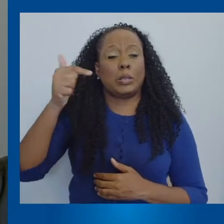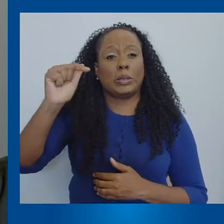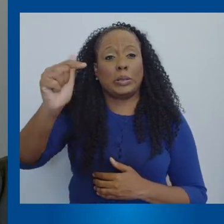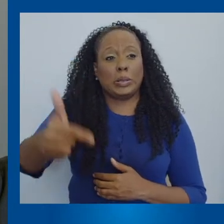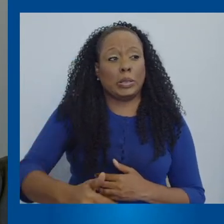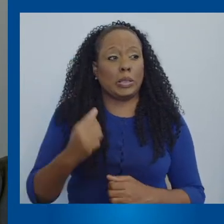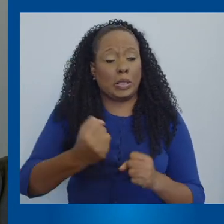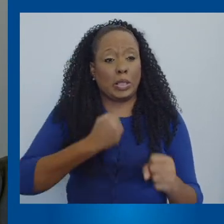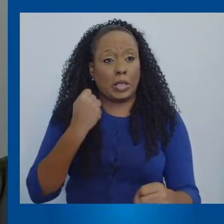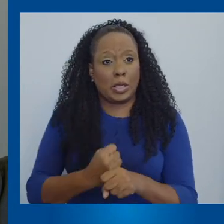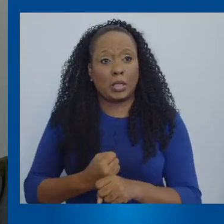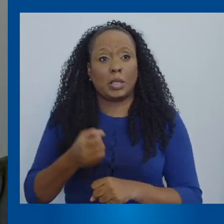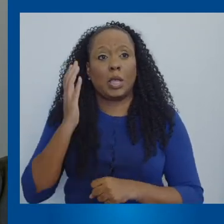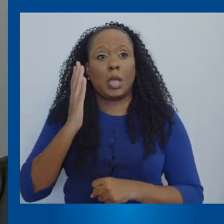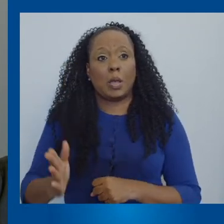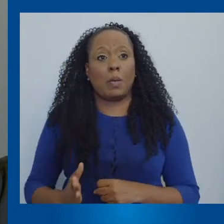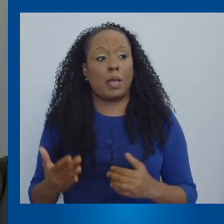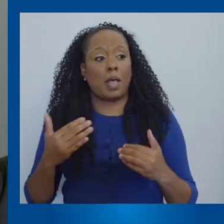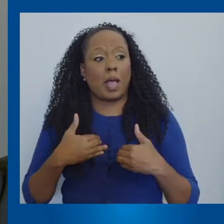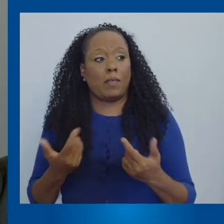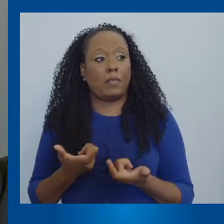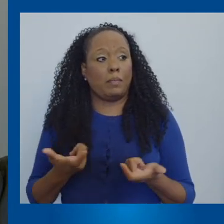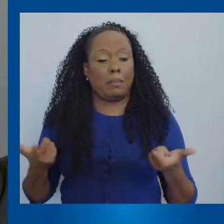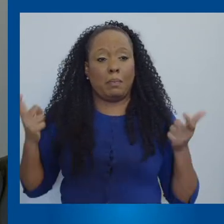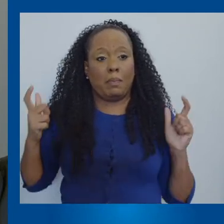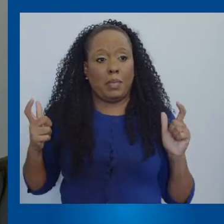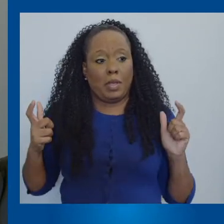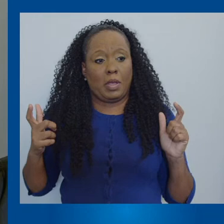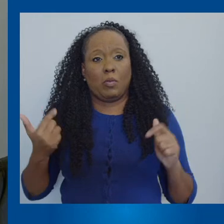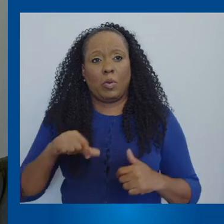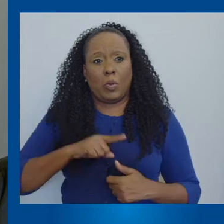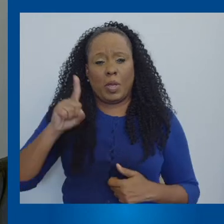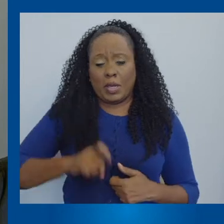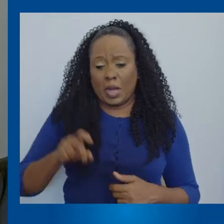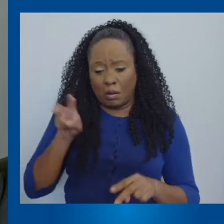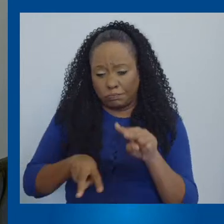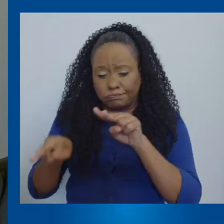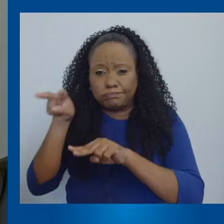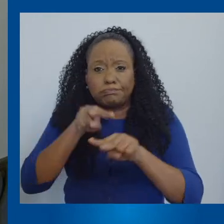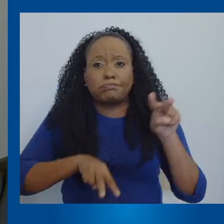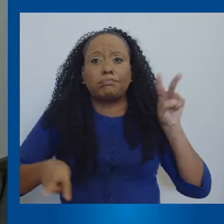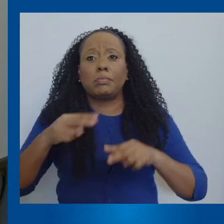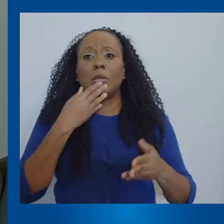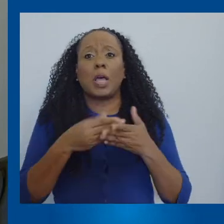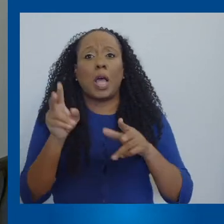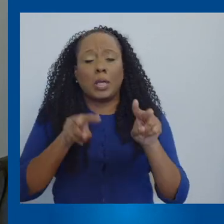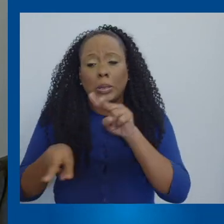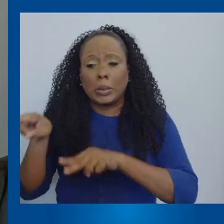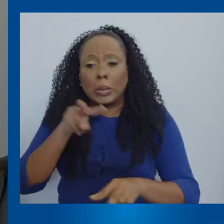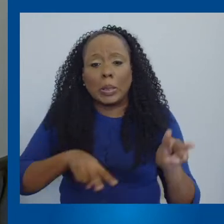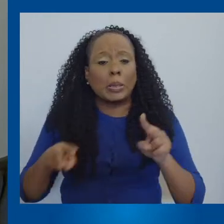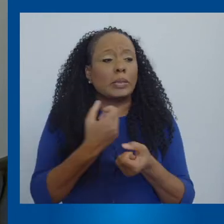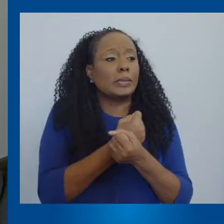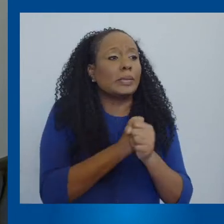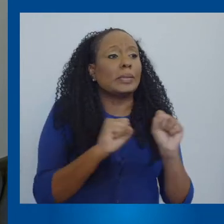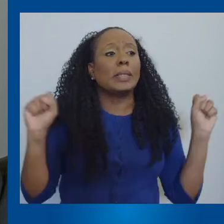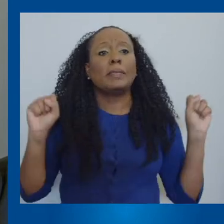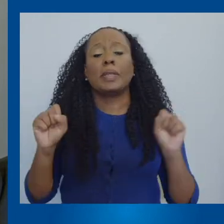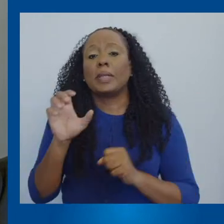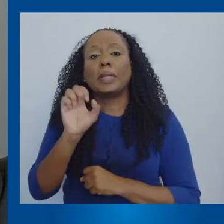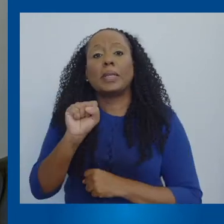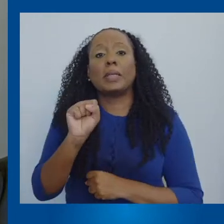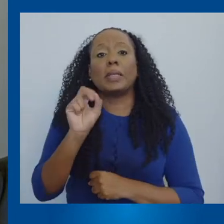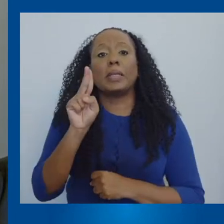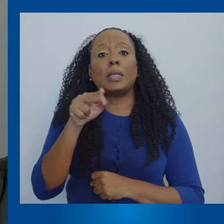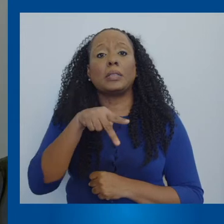extent, we need to have tight standards, sound monitoring and surveillance, safe supply chains, and of